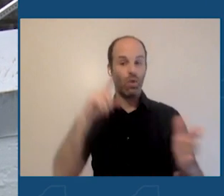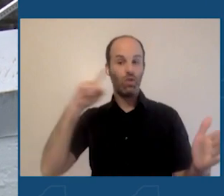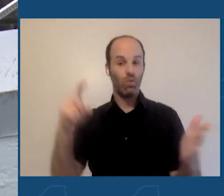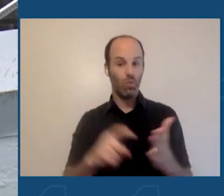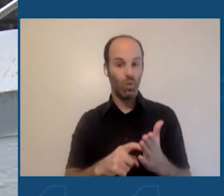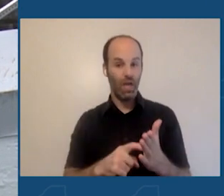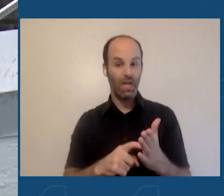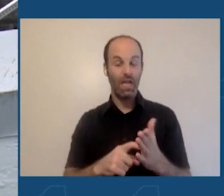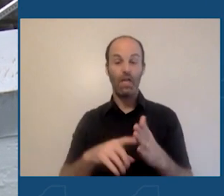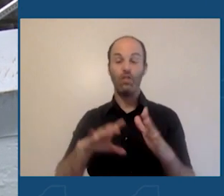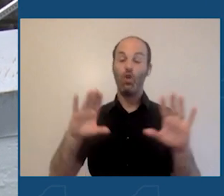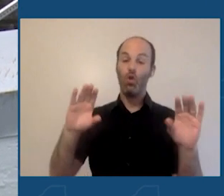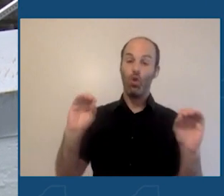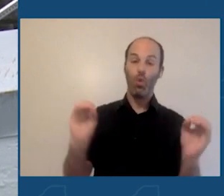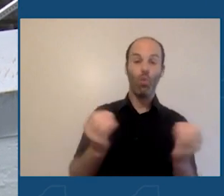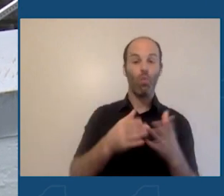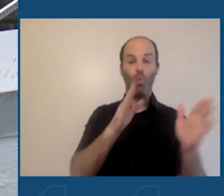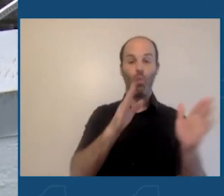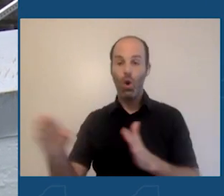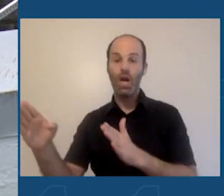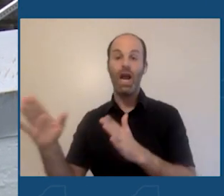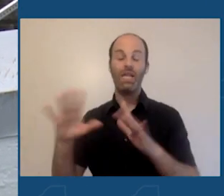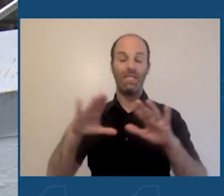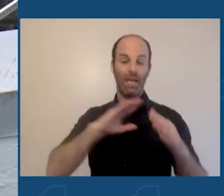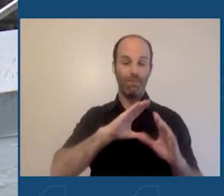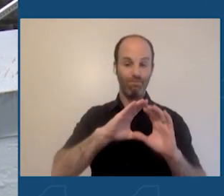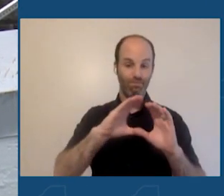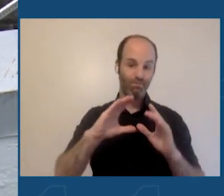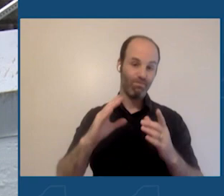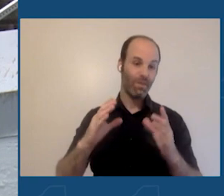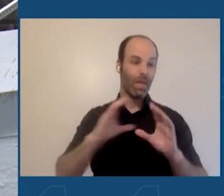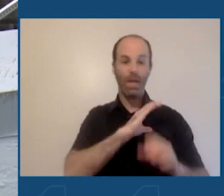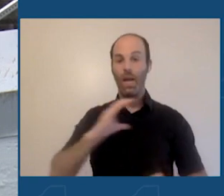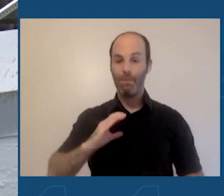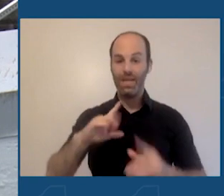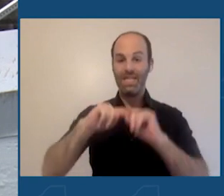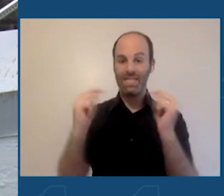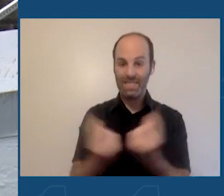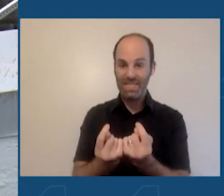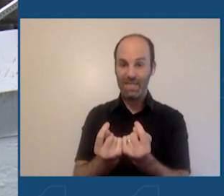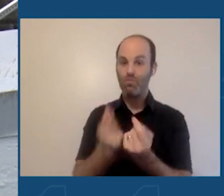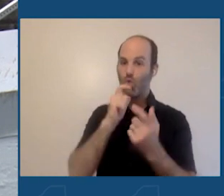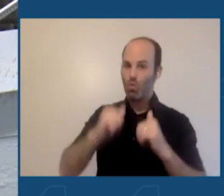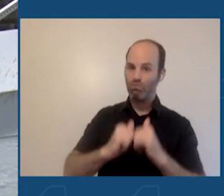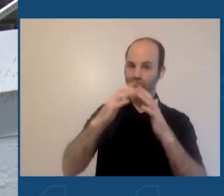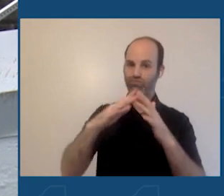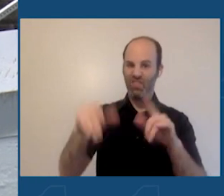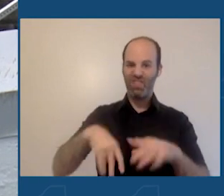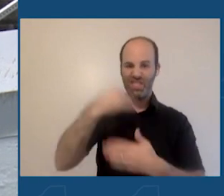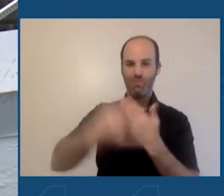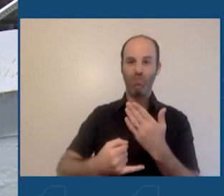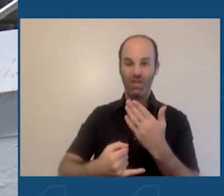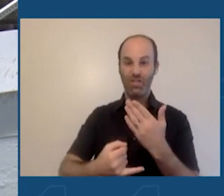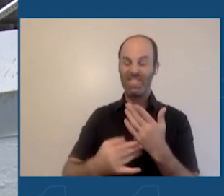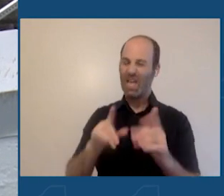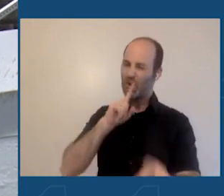organizing committee team who have helped these projects come to life and are dedicated to seeing the success of these games.